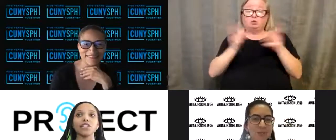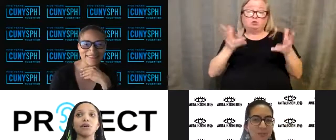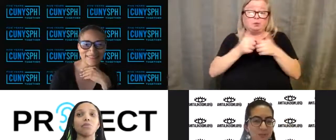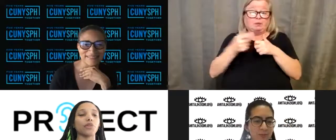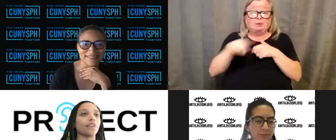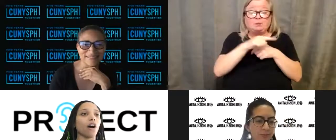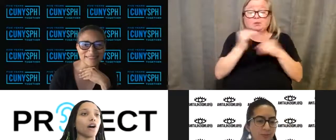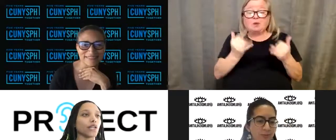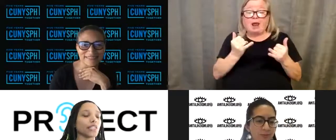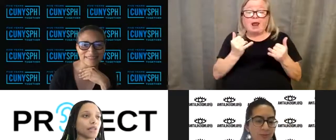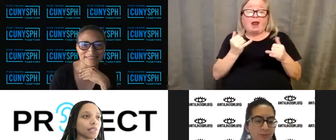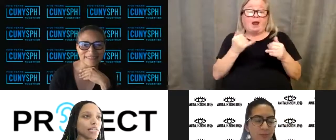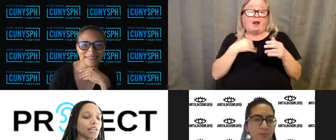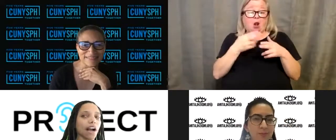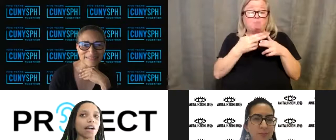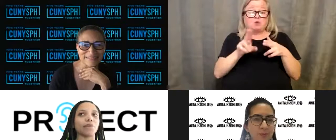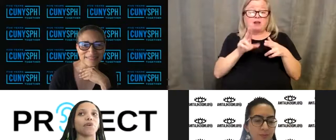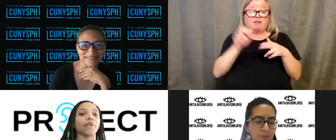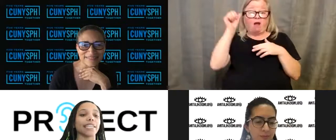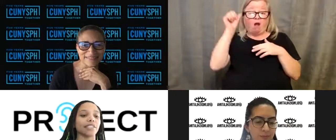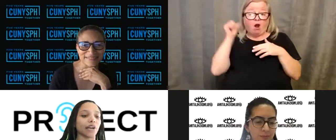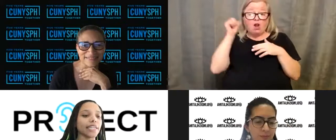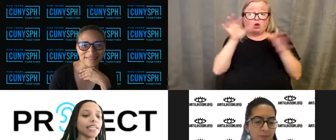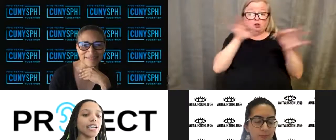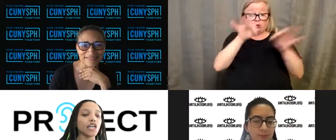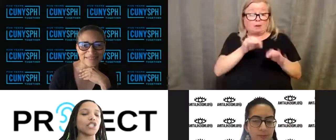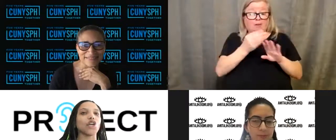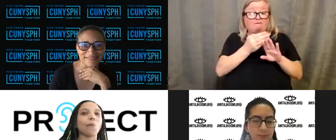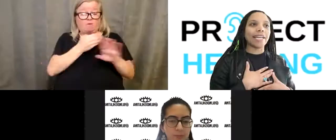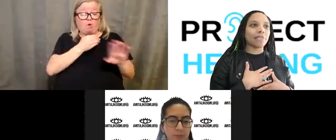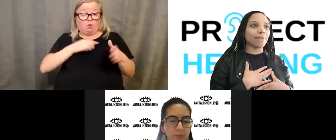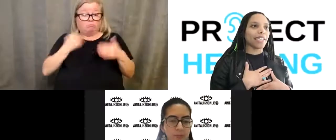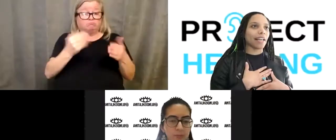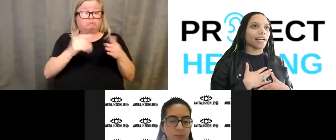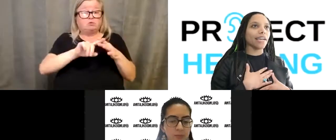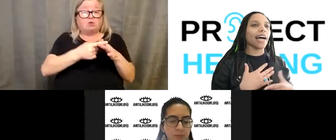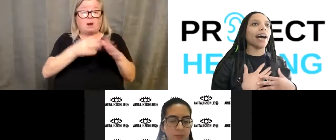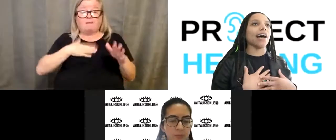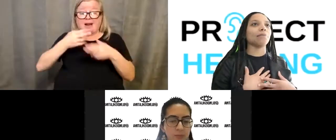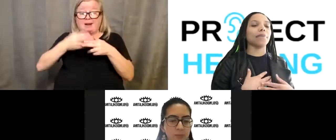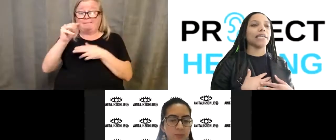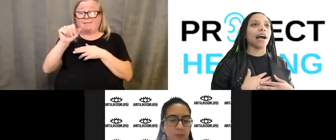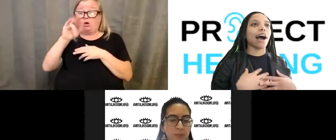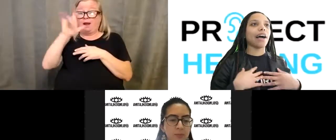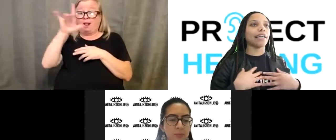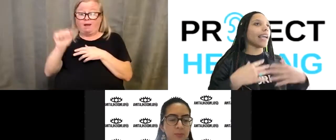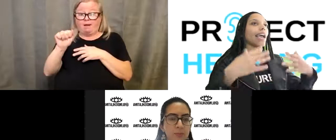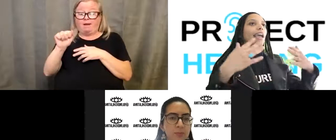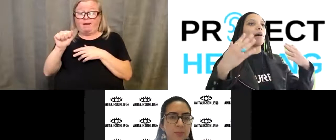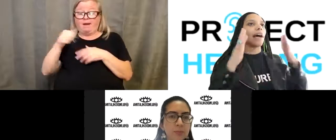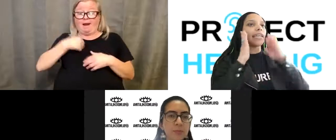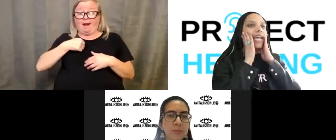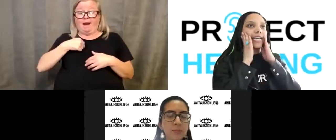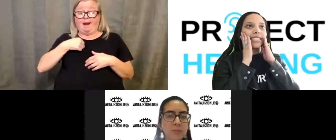today. So let's do a brief audio description before we get started. So my name is Mariella.